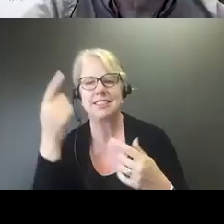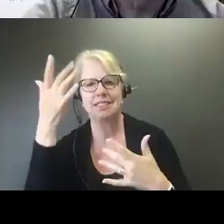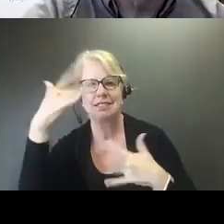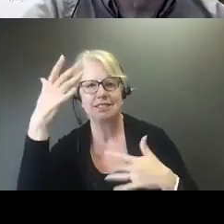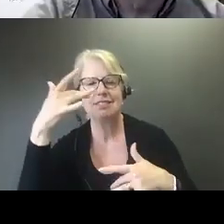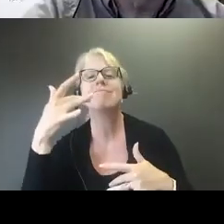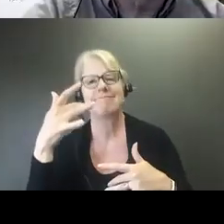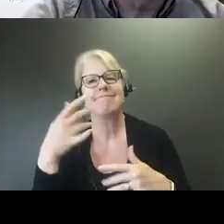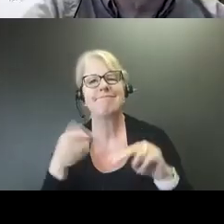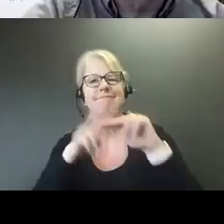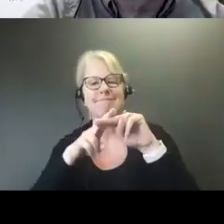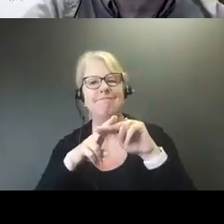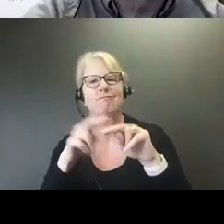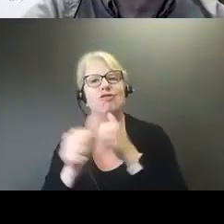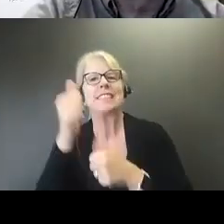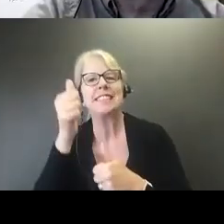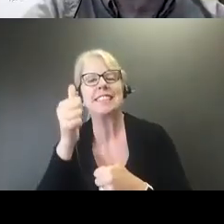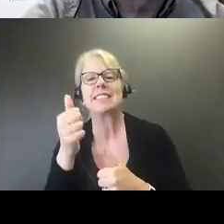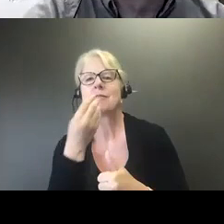of problems of malnutrition.